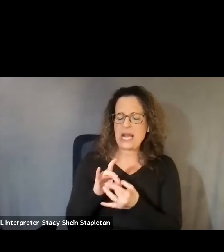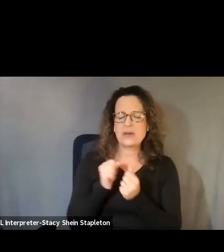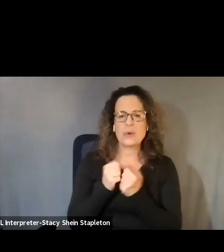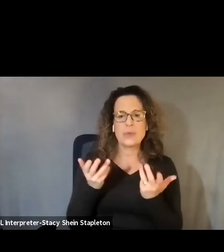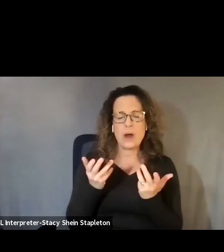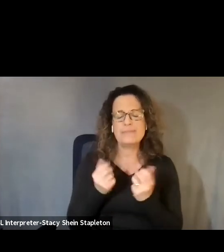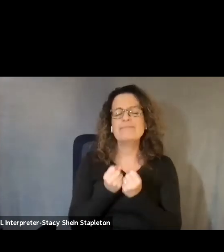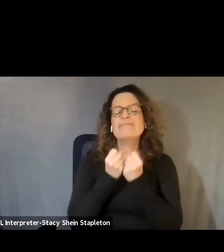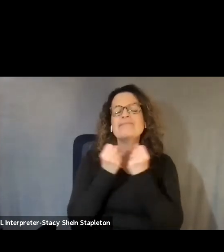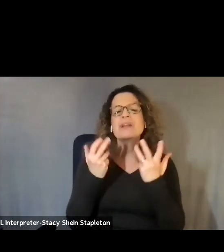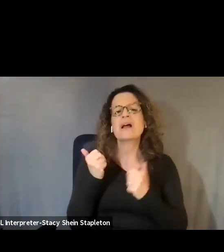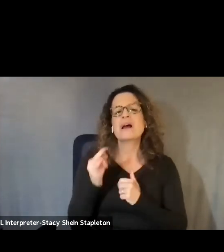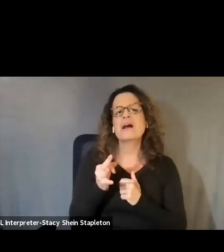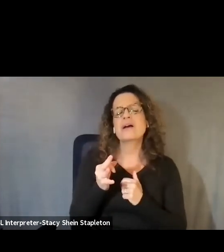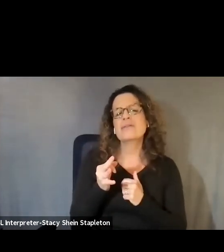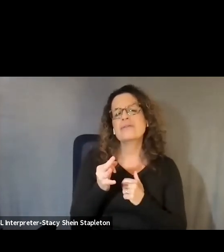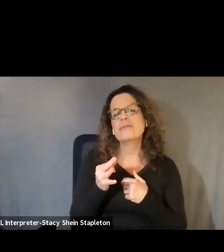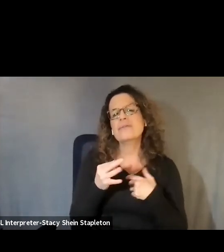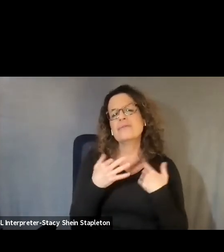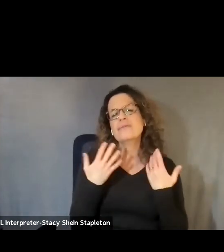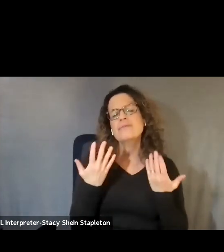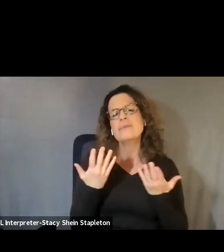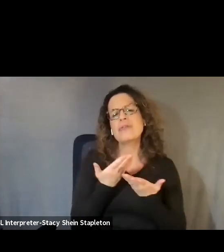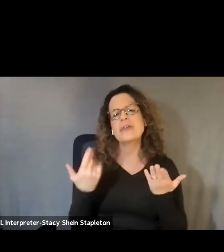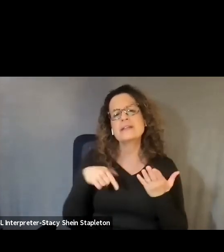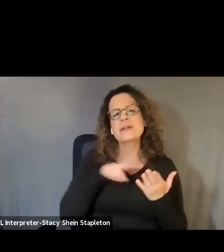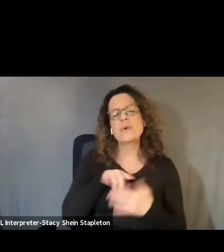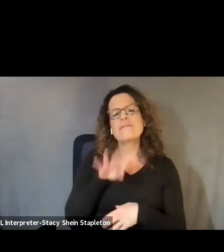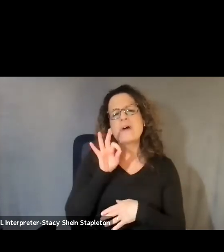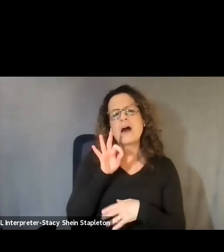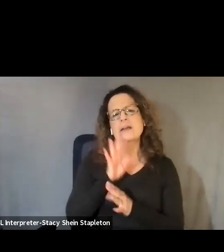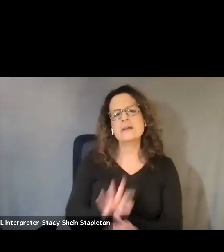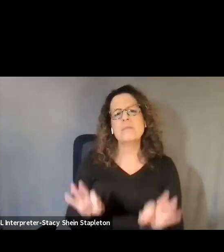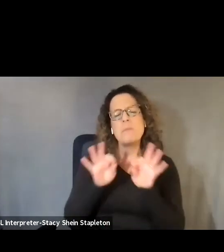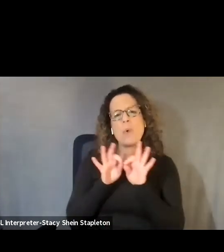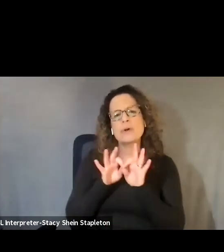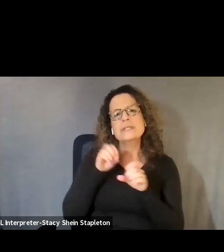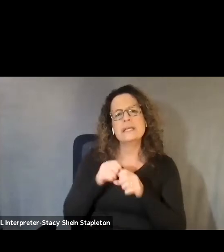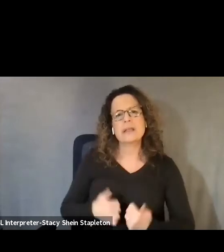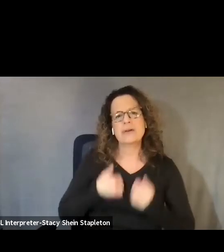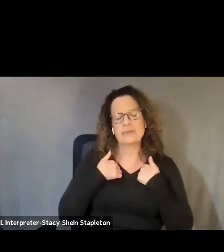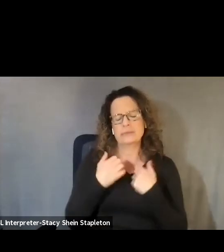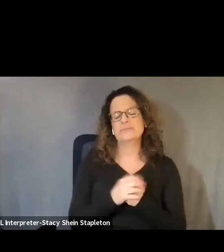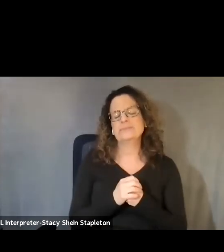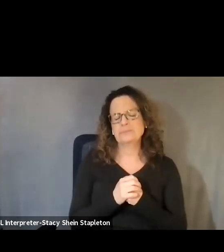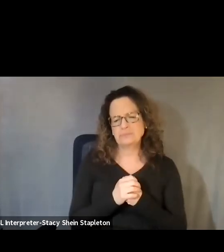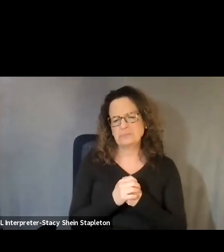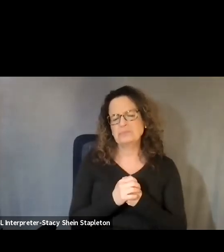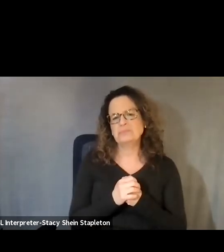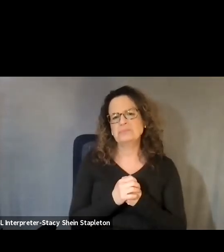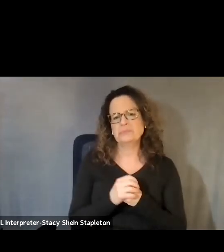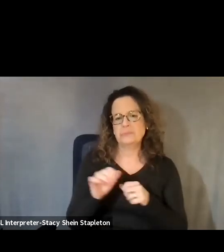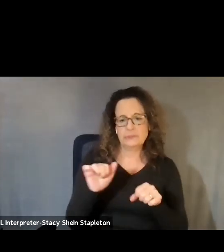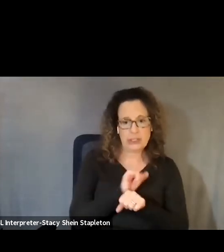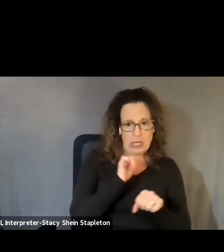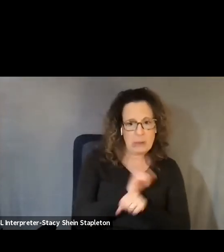a lot of the things that we find that are important in life. That is